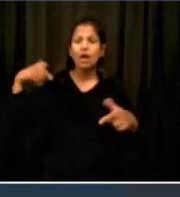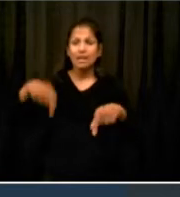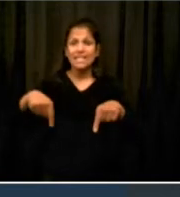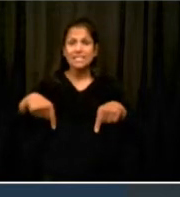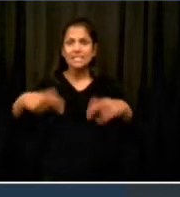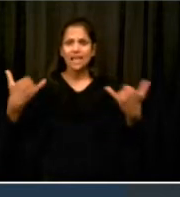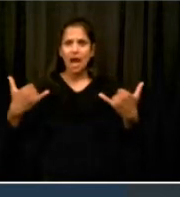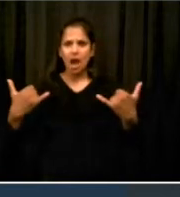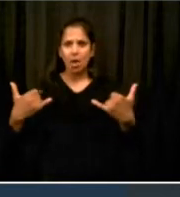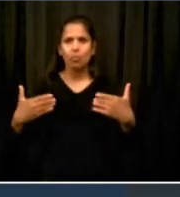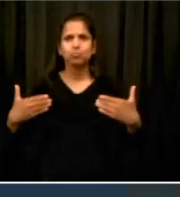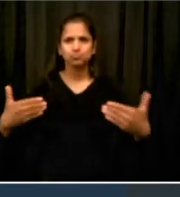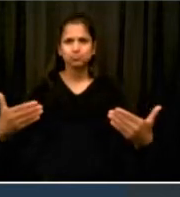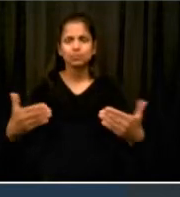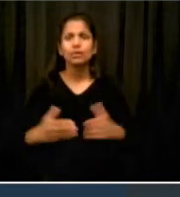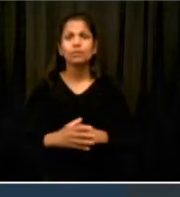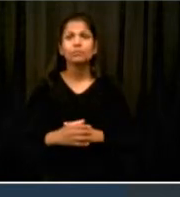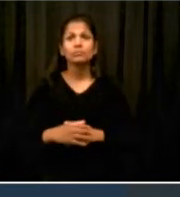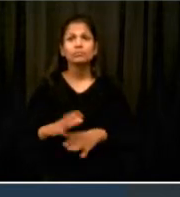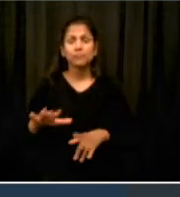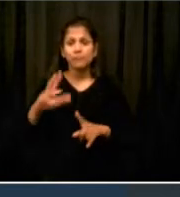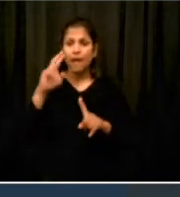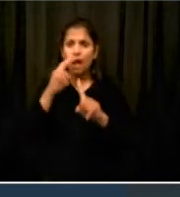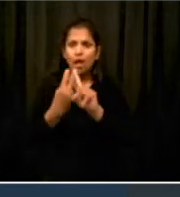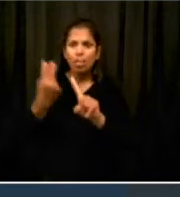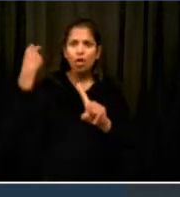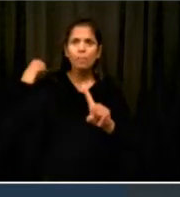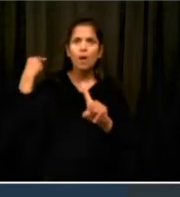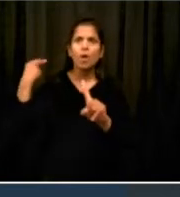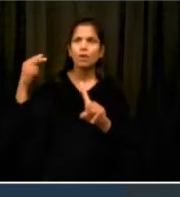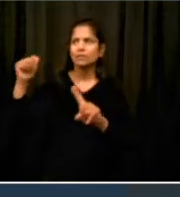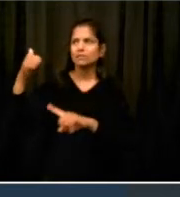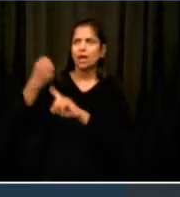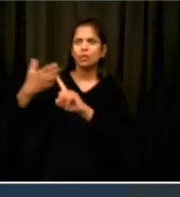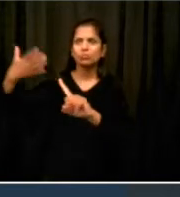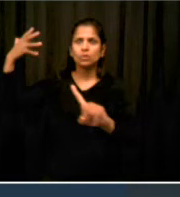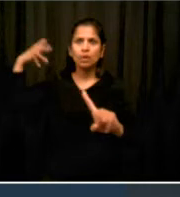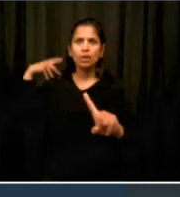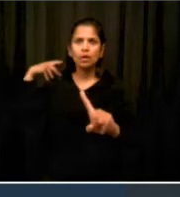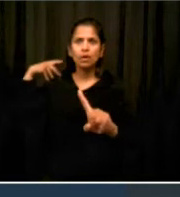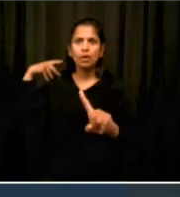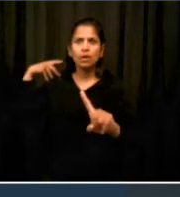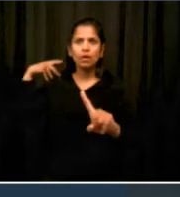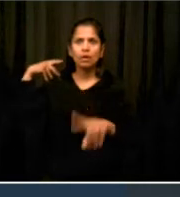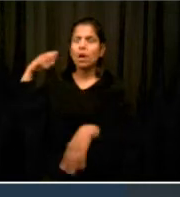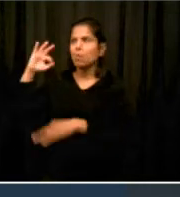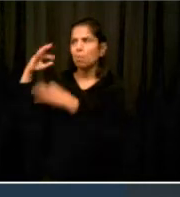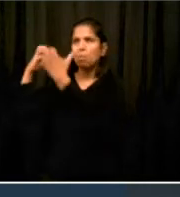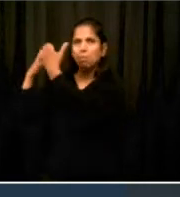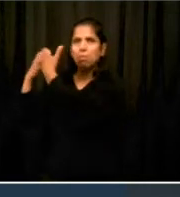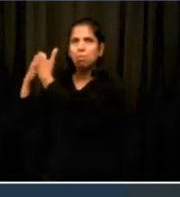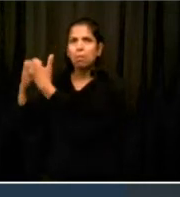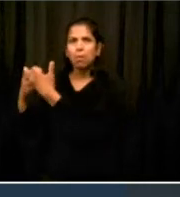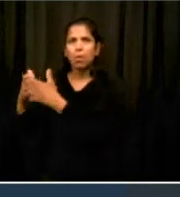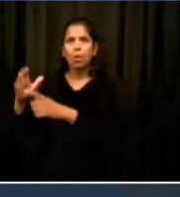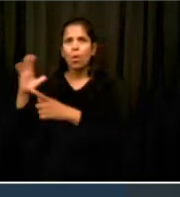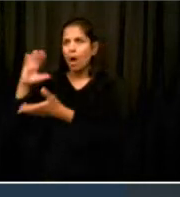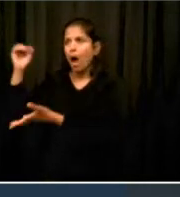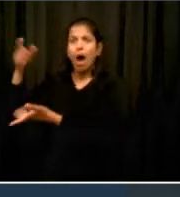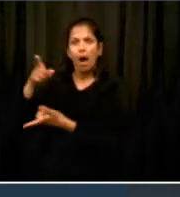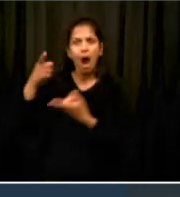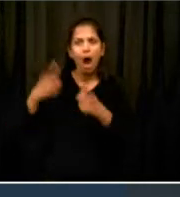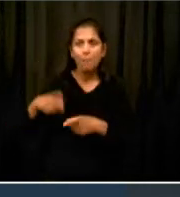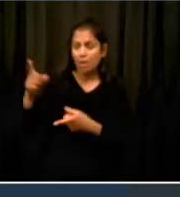one day there will be a vaccine for COVID. So this is a time where New Yorkers need to fill the census out and really lean into that.